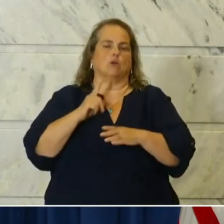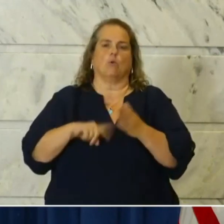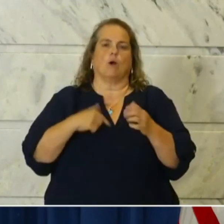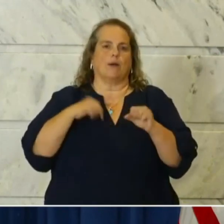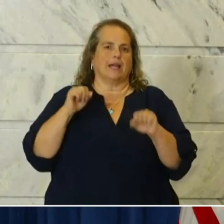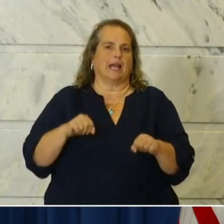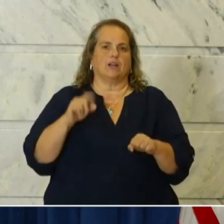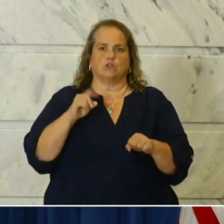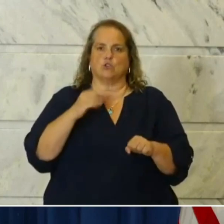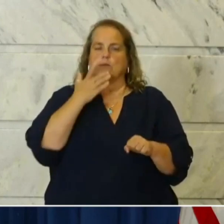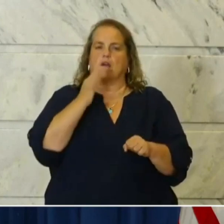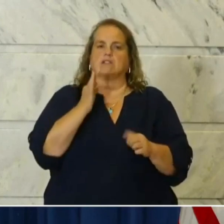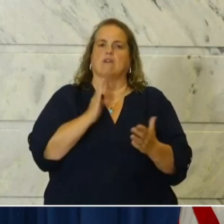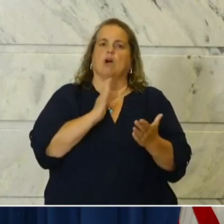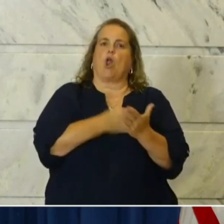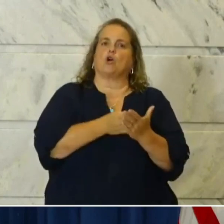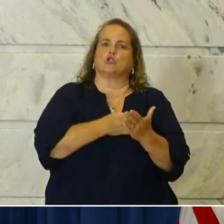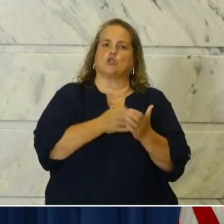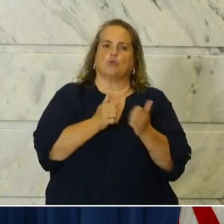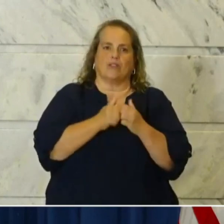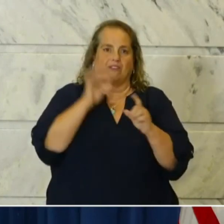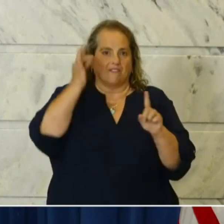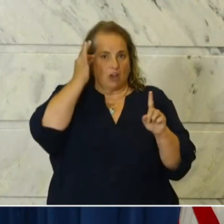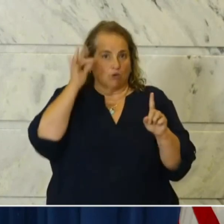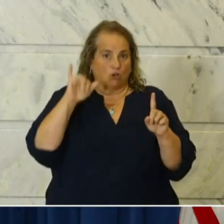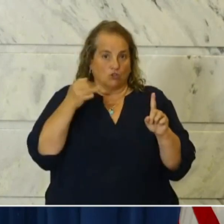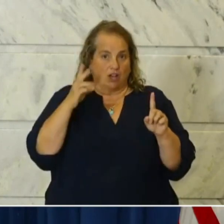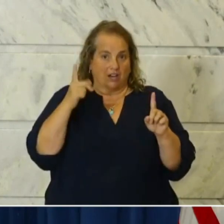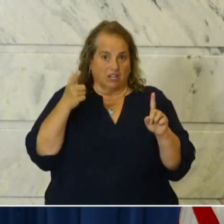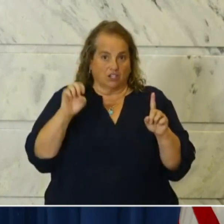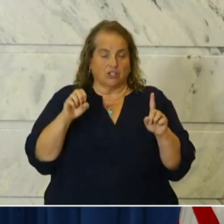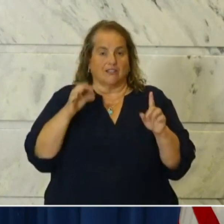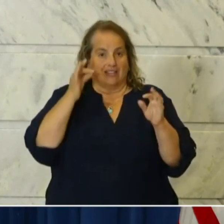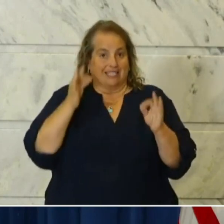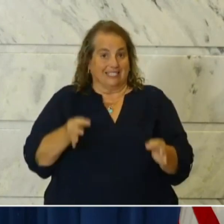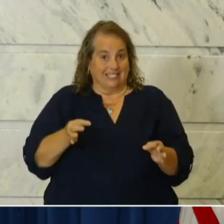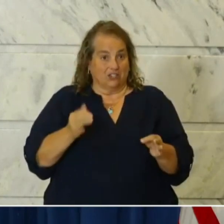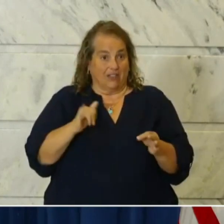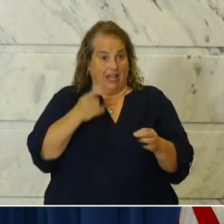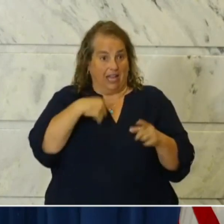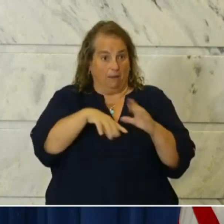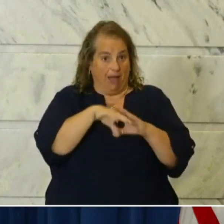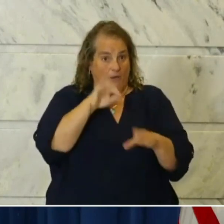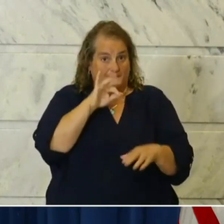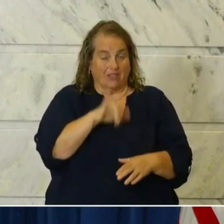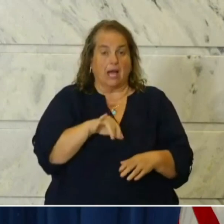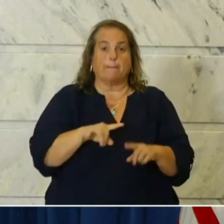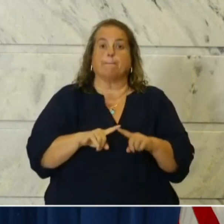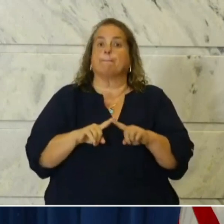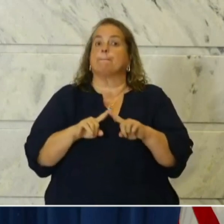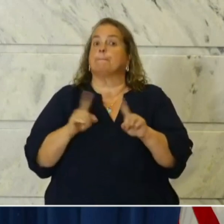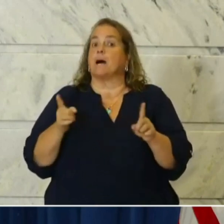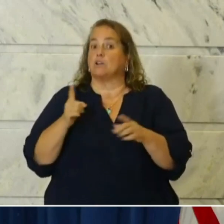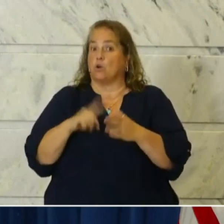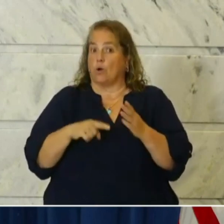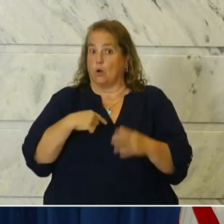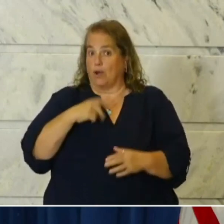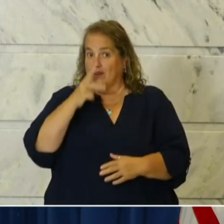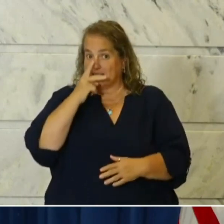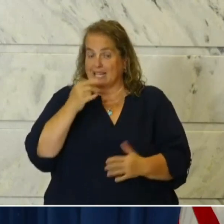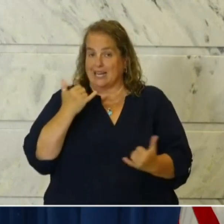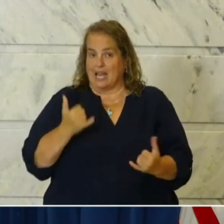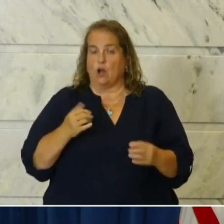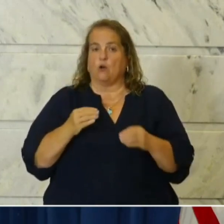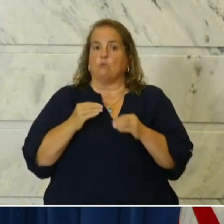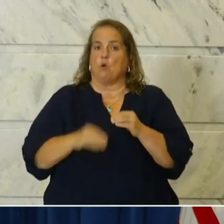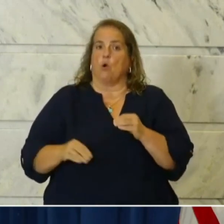on a lawsuit that went in front of a federal judge and the decision that came out of that. But what we are seeing is more